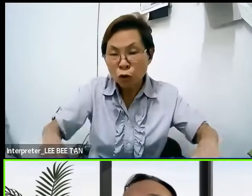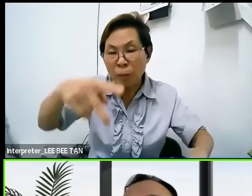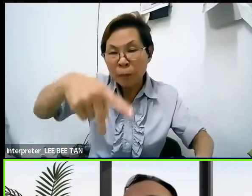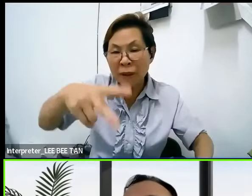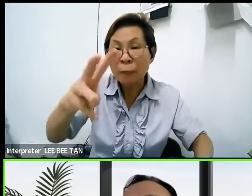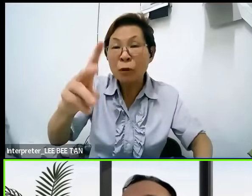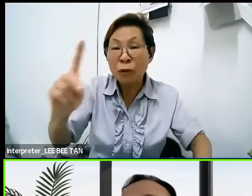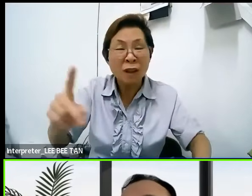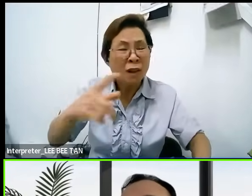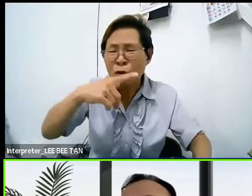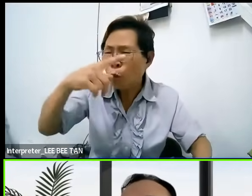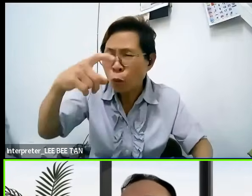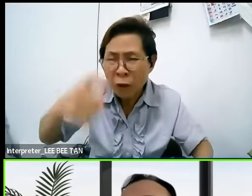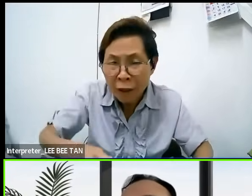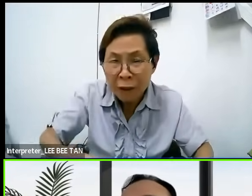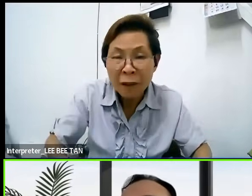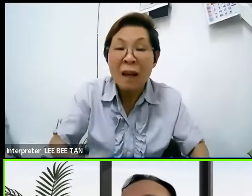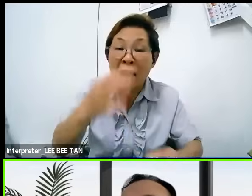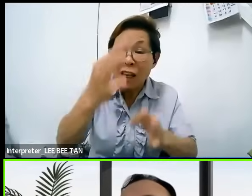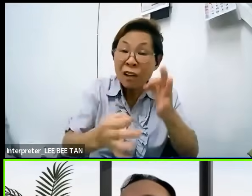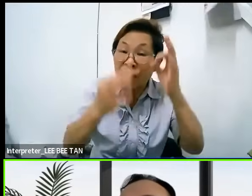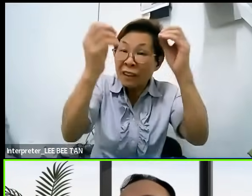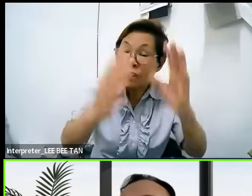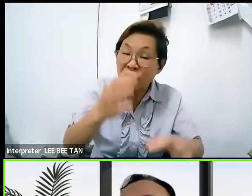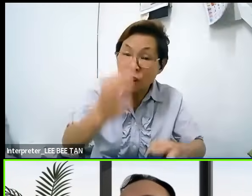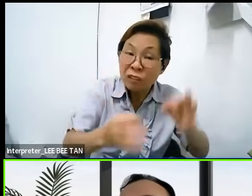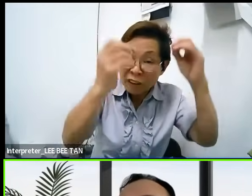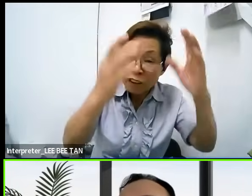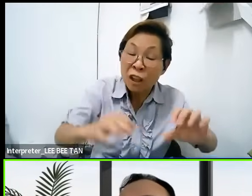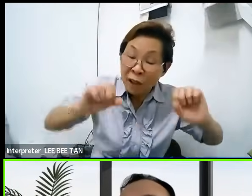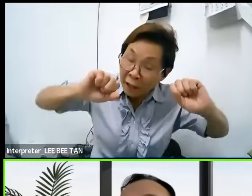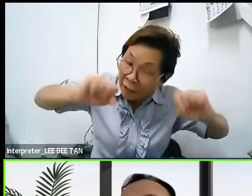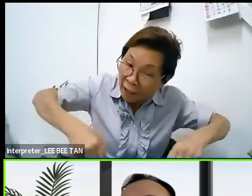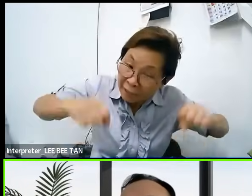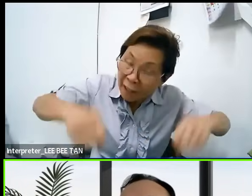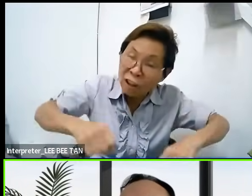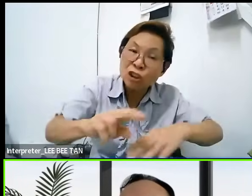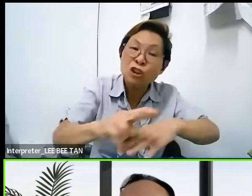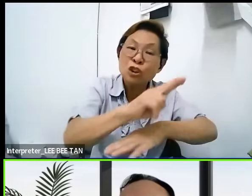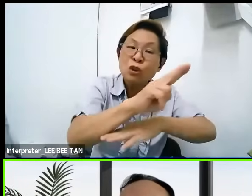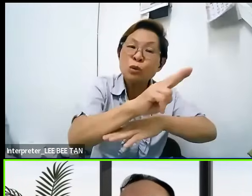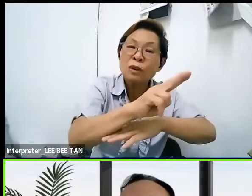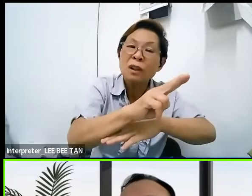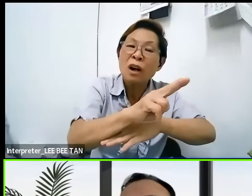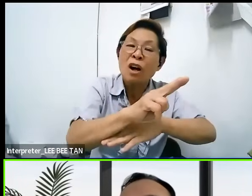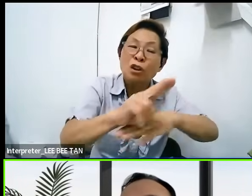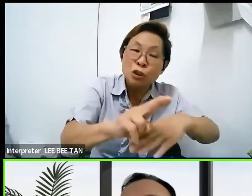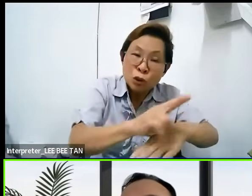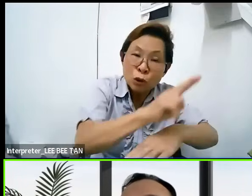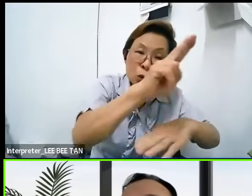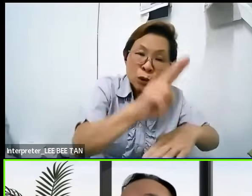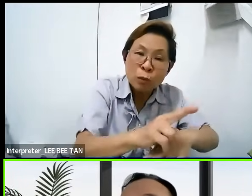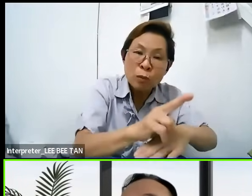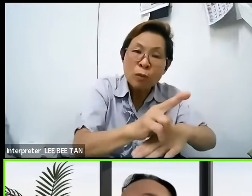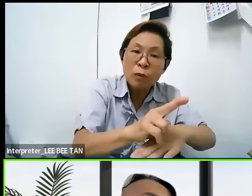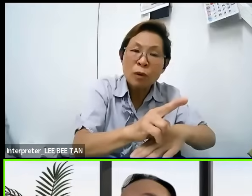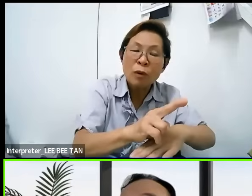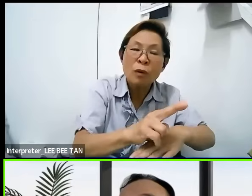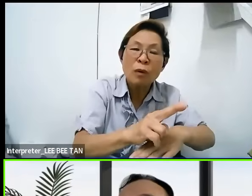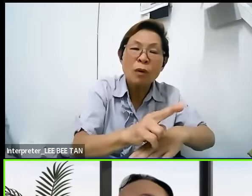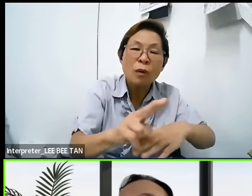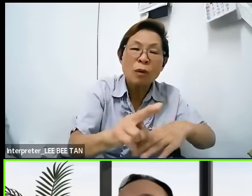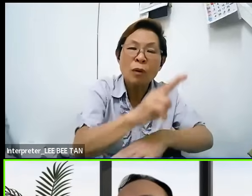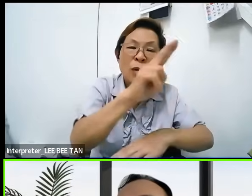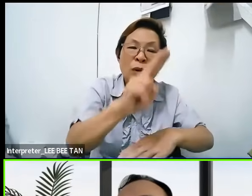special needs. If the teacher are able to use or apply the principle of UDL, you